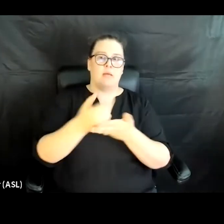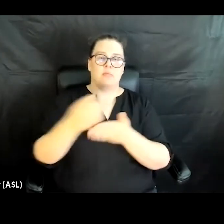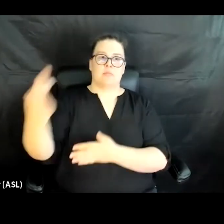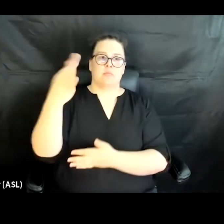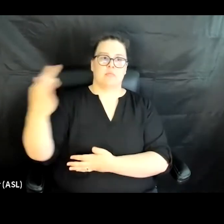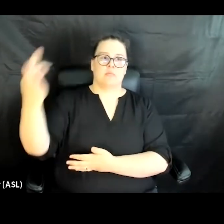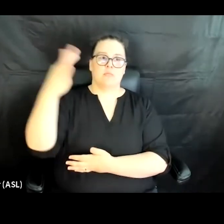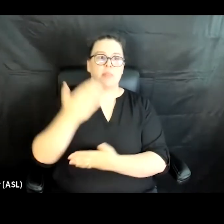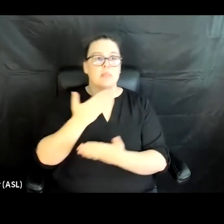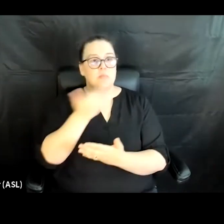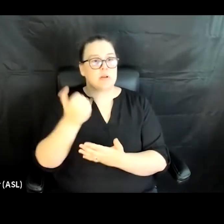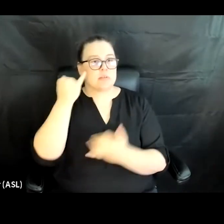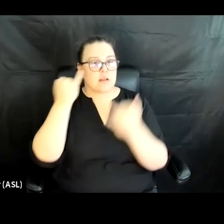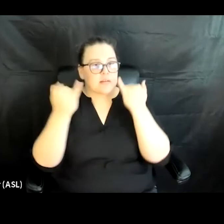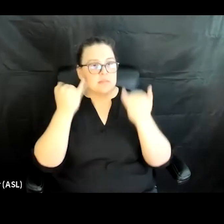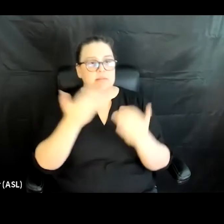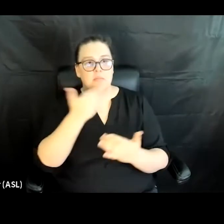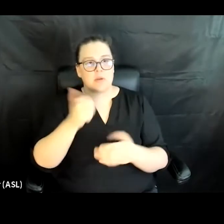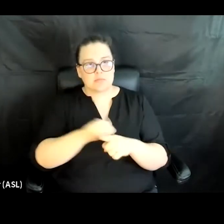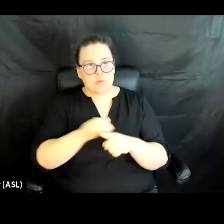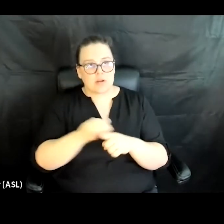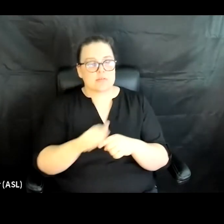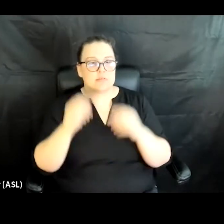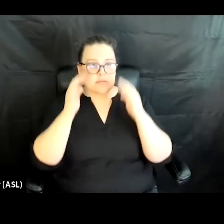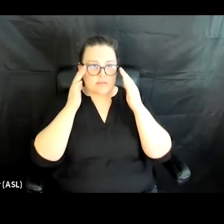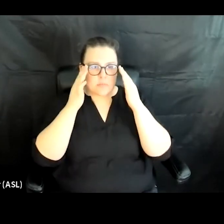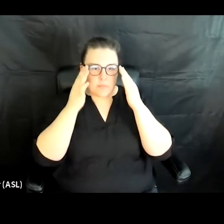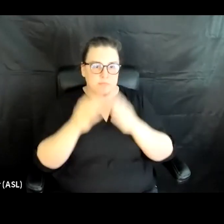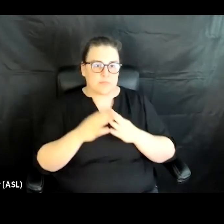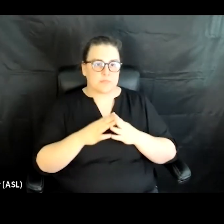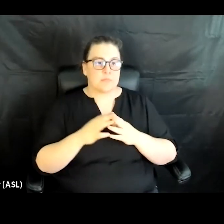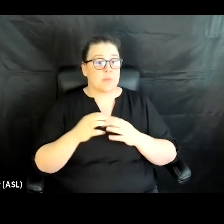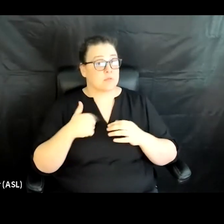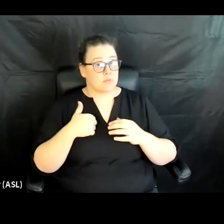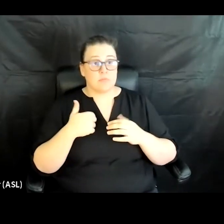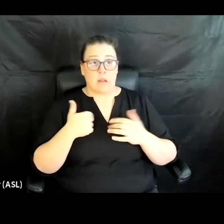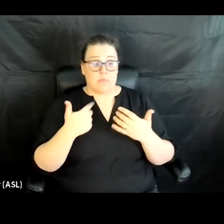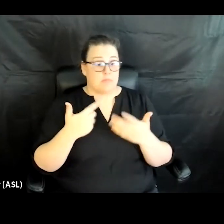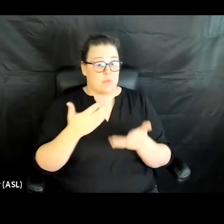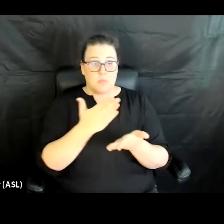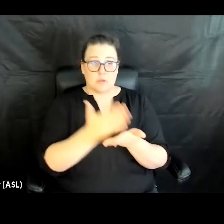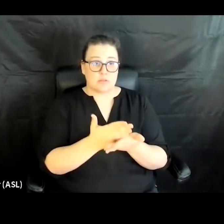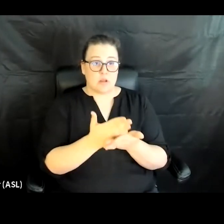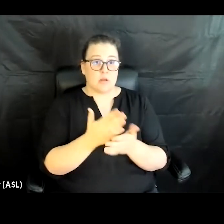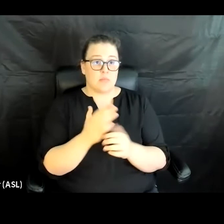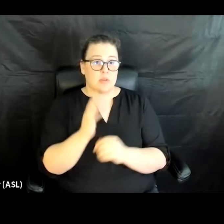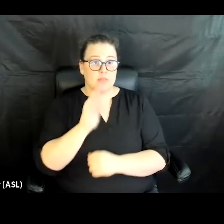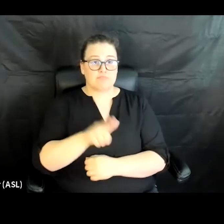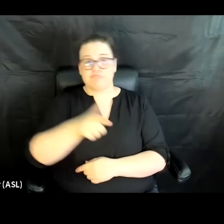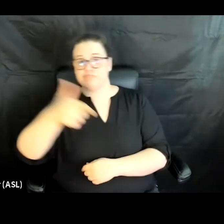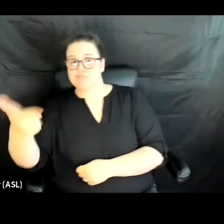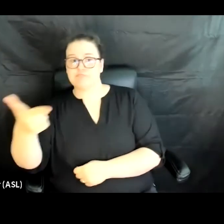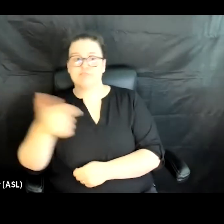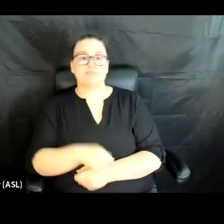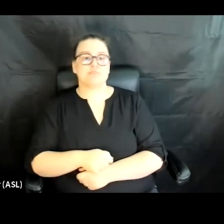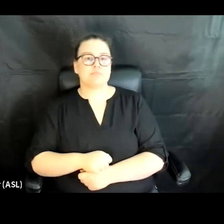table while we do this work. And so with that, I'll stop there and turn it back over to Shirley, please.